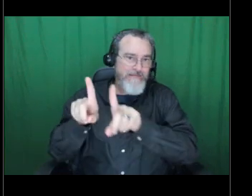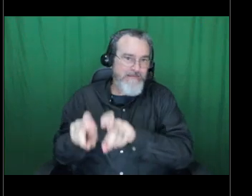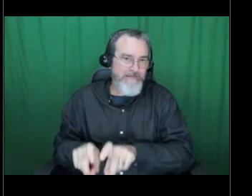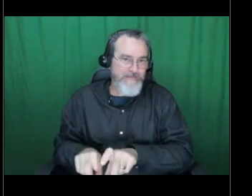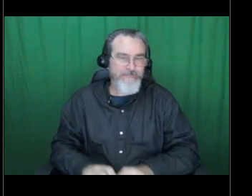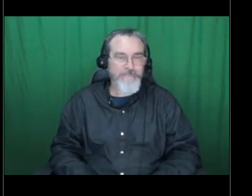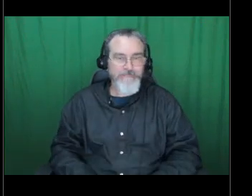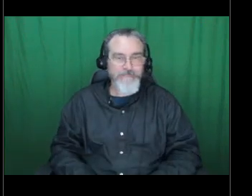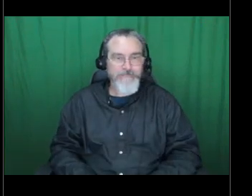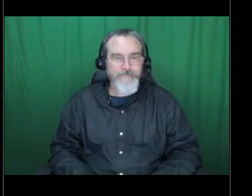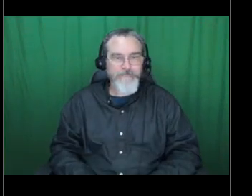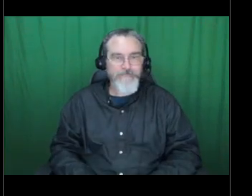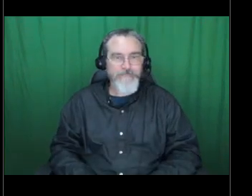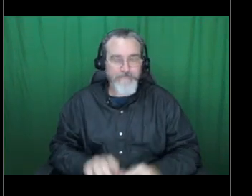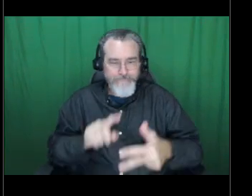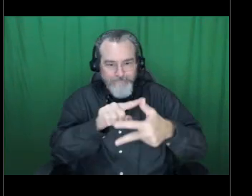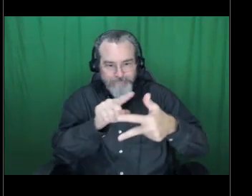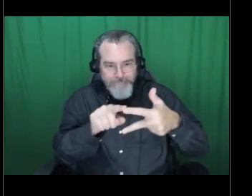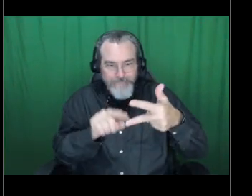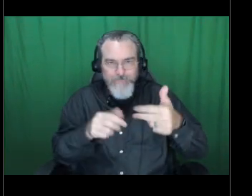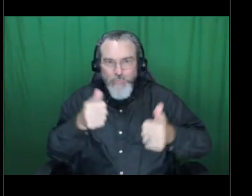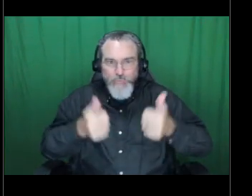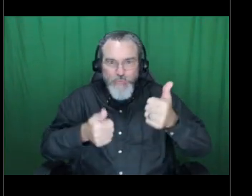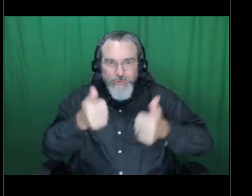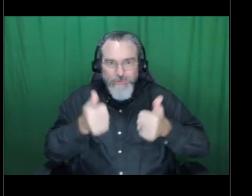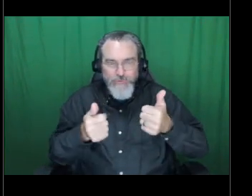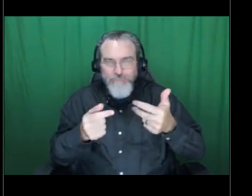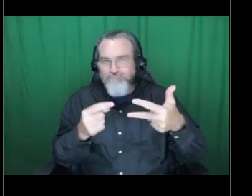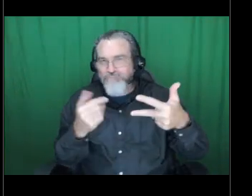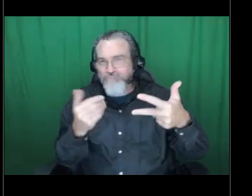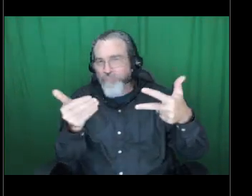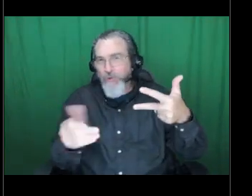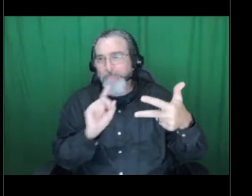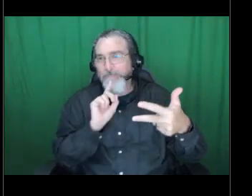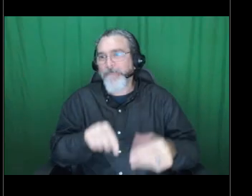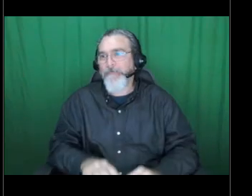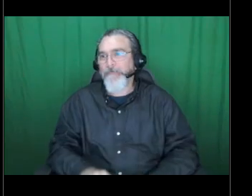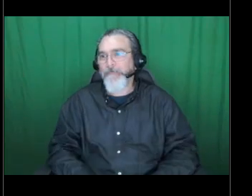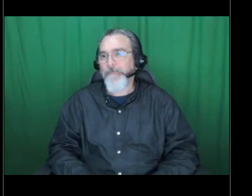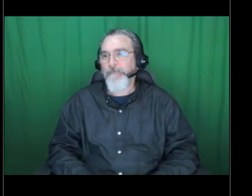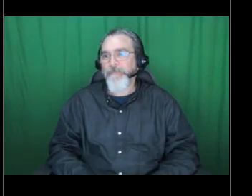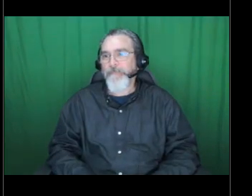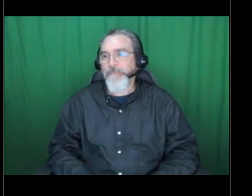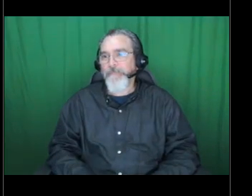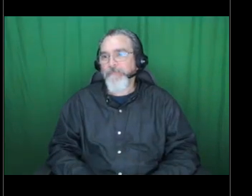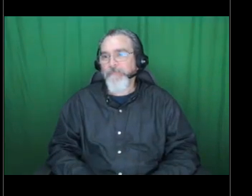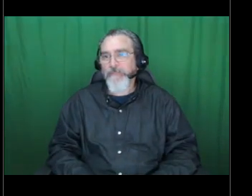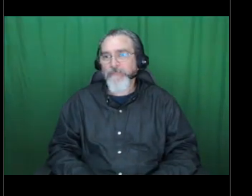test. And we'll launch this poll so that you can submit your